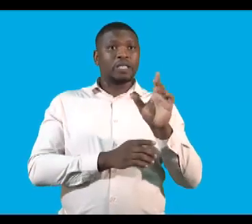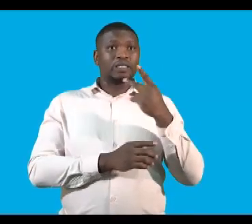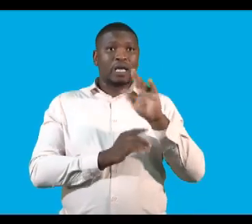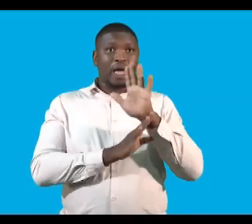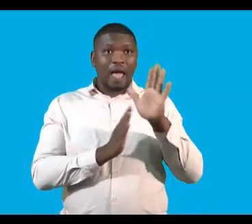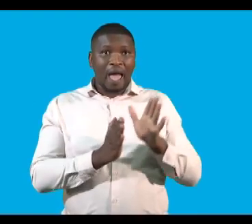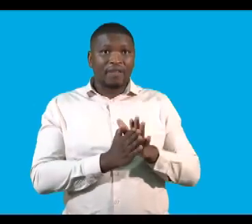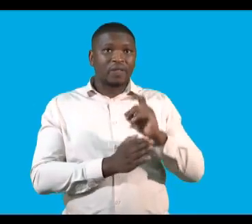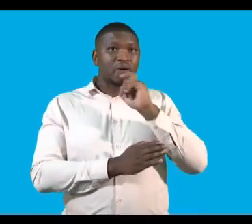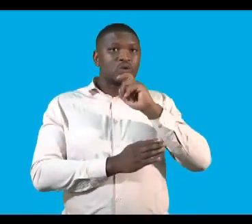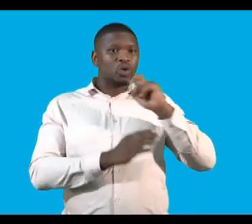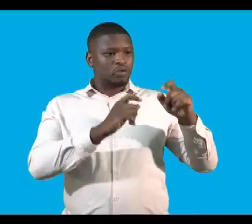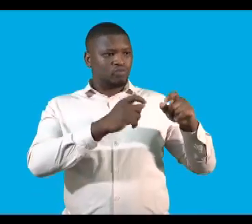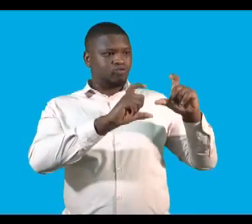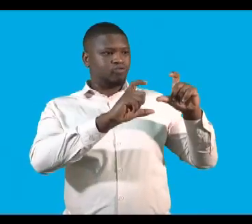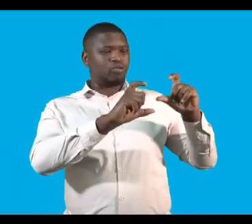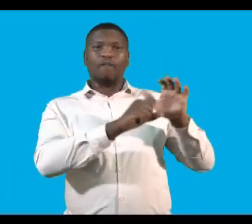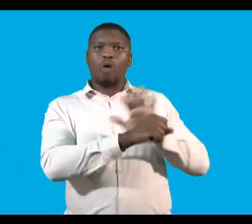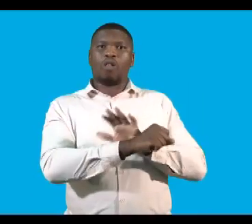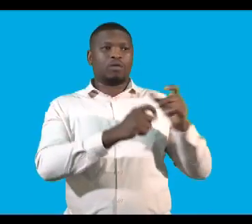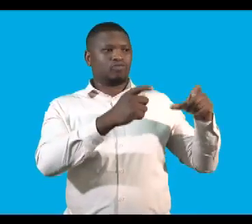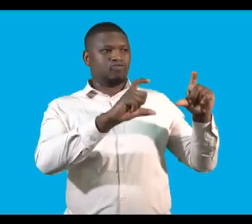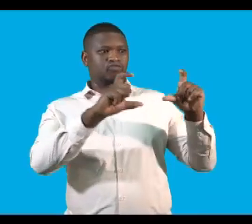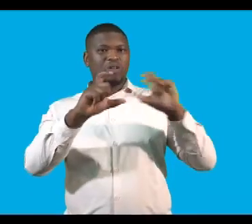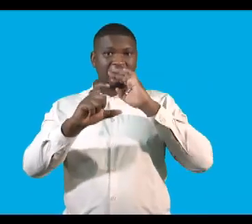the entire cartoon is written in capital letters.